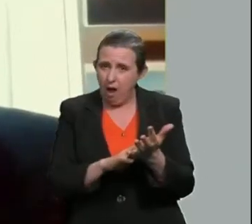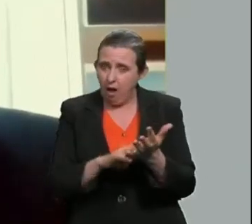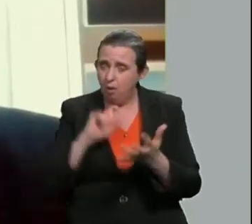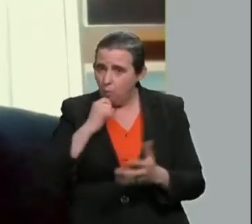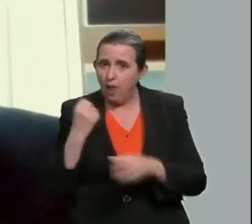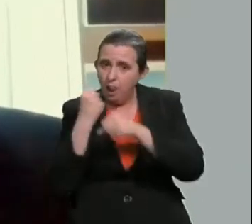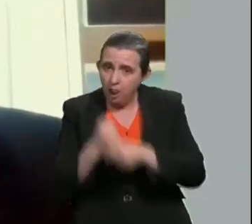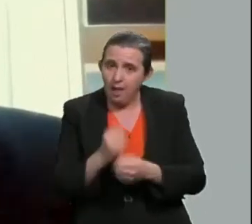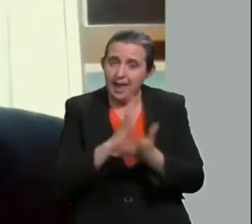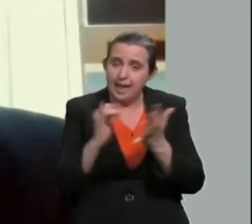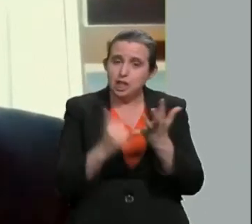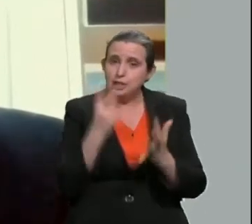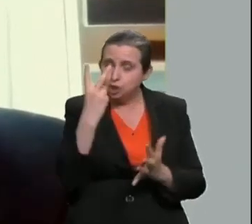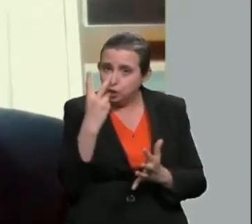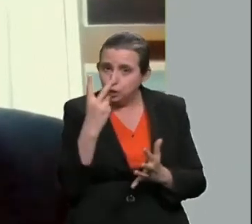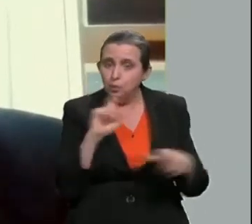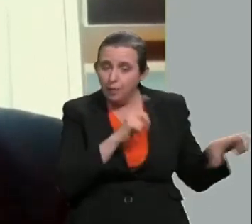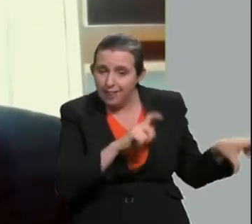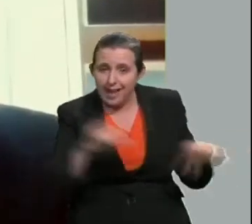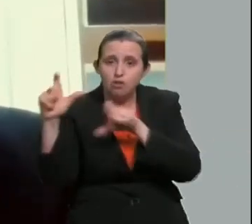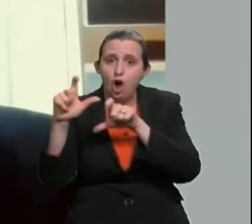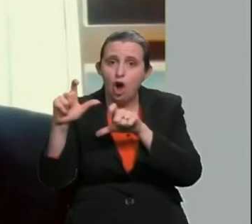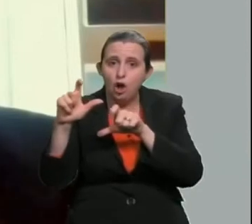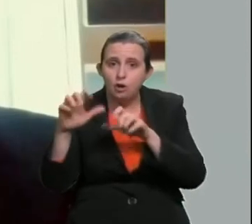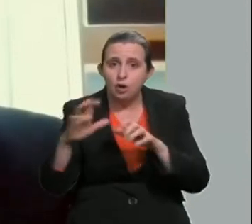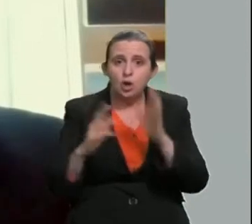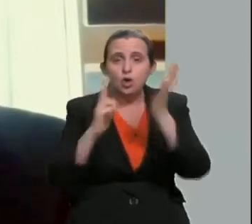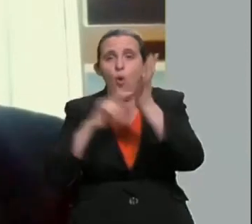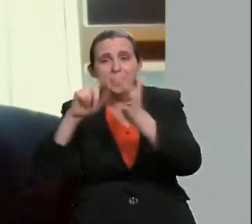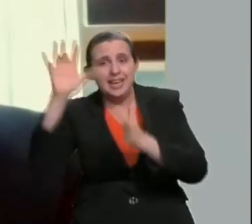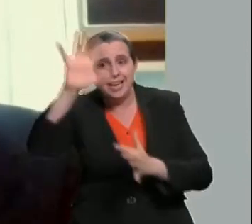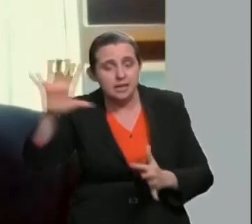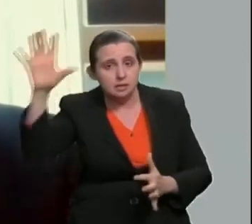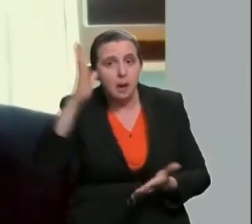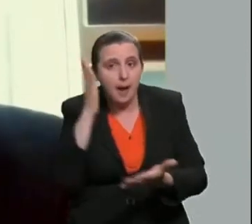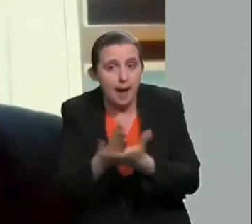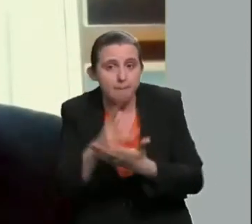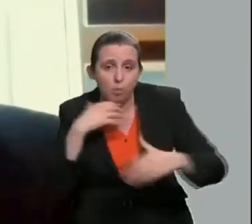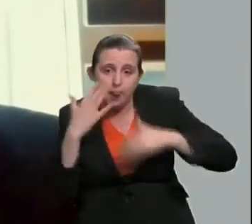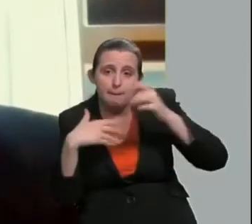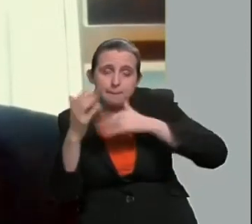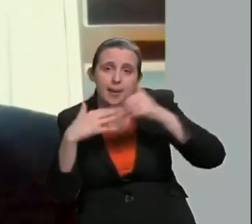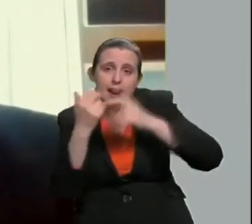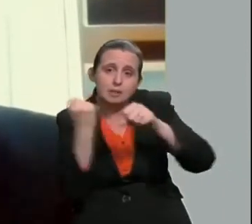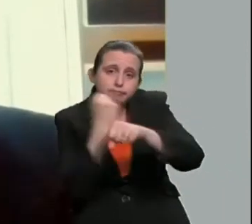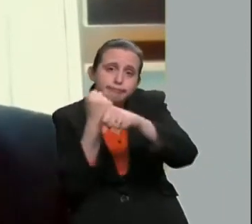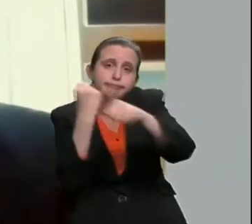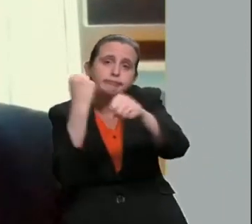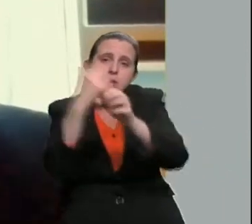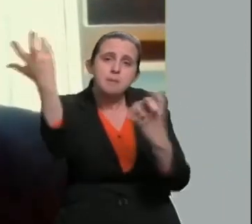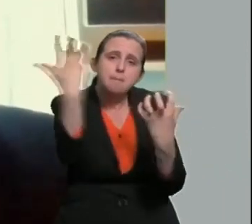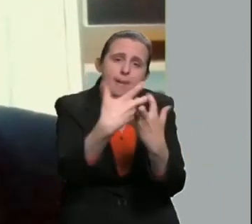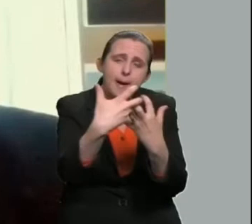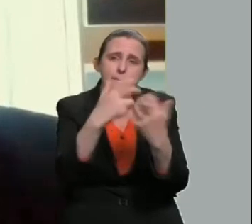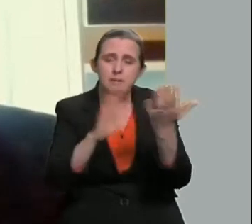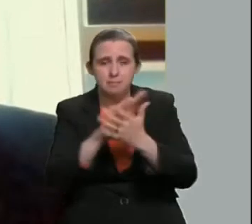commit to beginning the work on the eastern leg of HS2, starting in the North East, to run simultaneously with the construction in the South, so